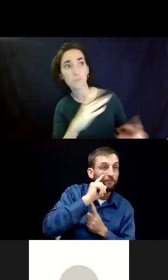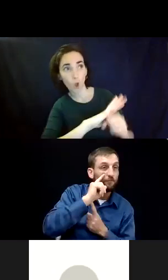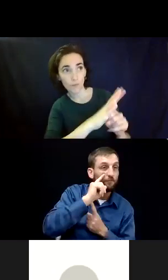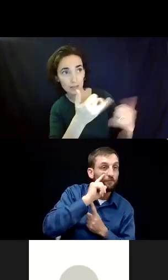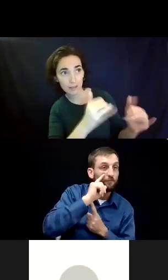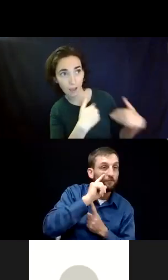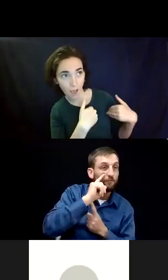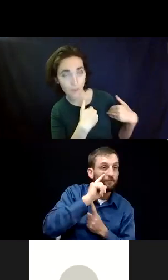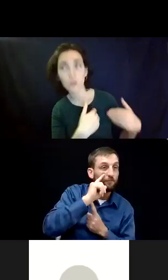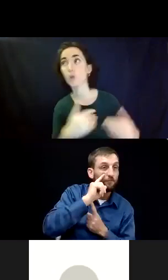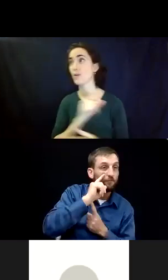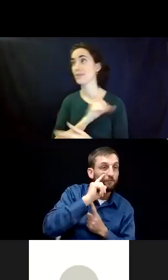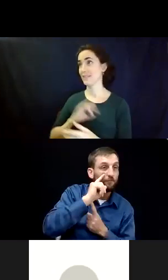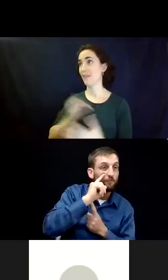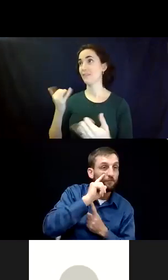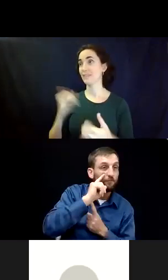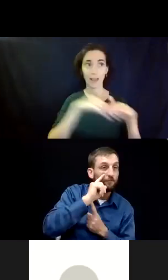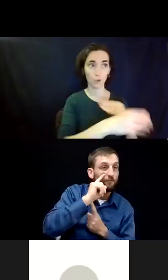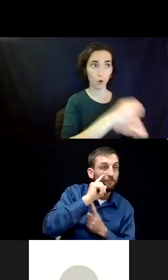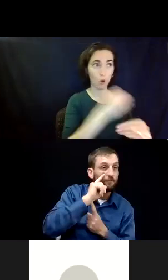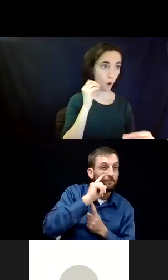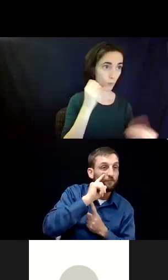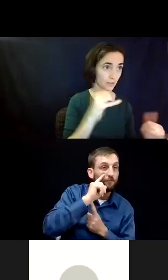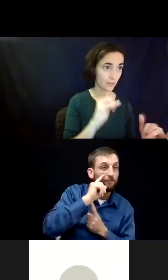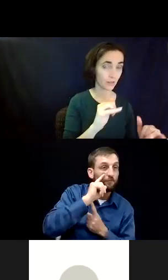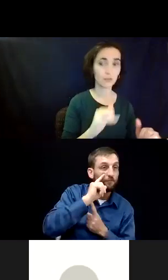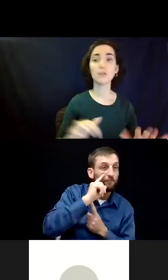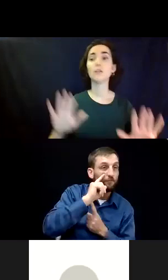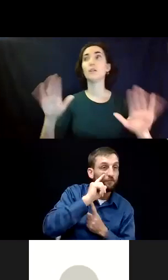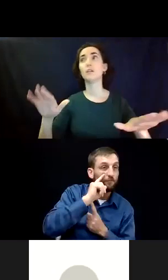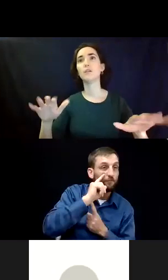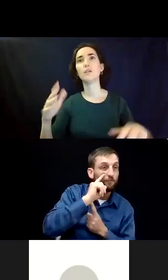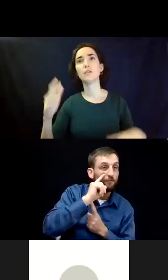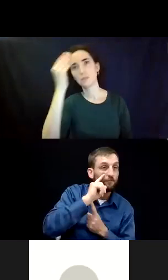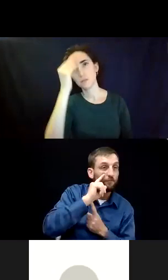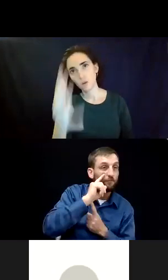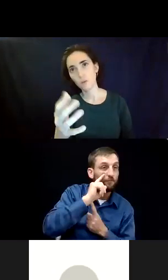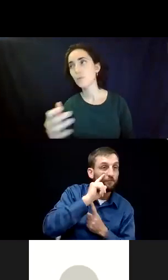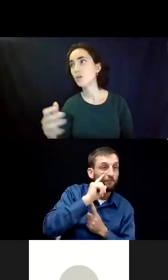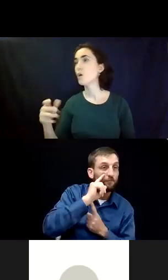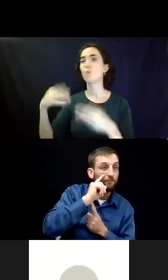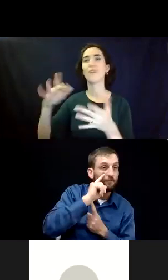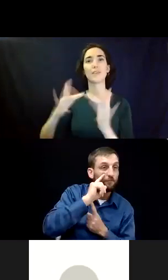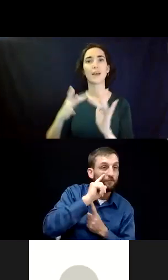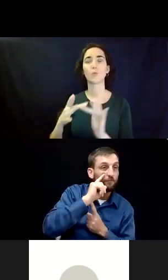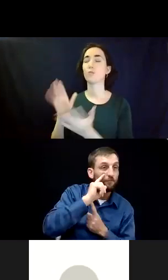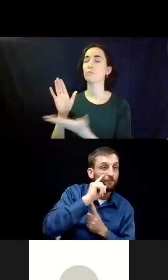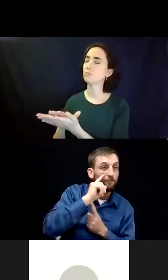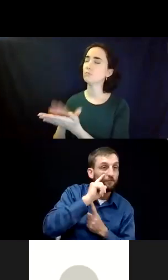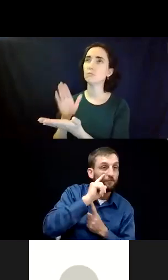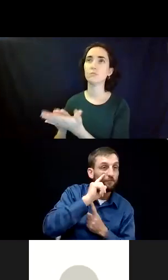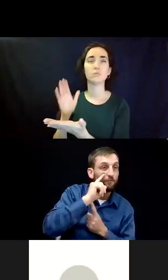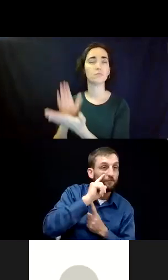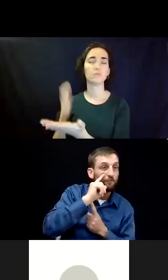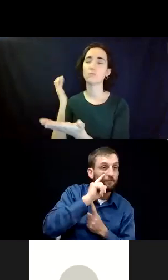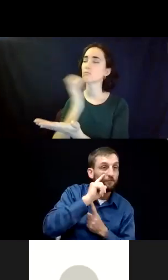their workers still coming into the home. And I cannot say kudos enough to our provider network because they have